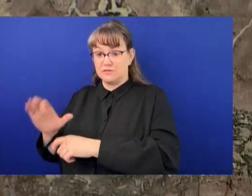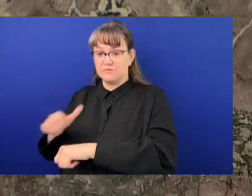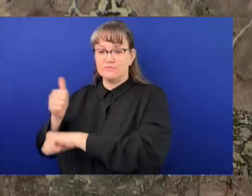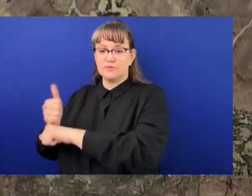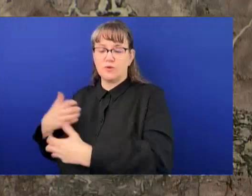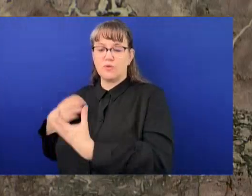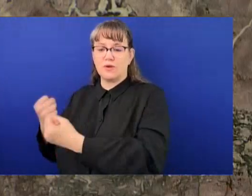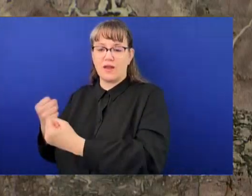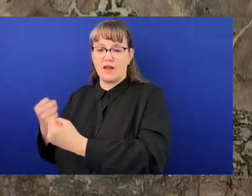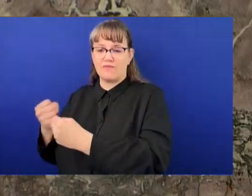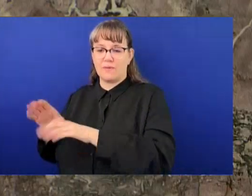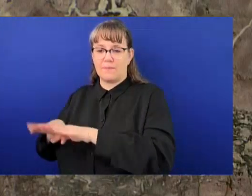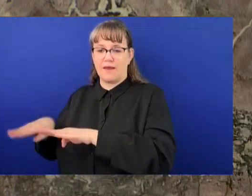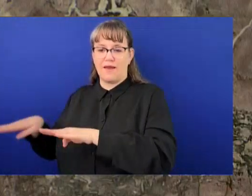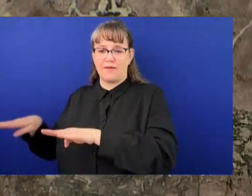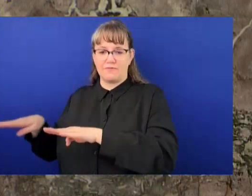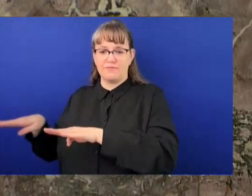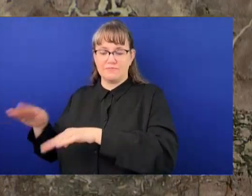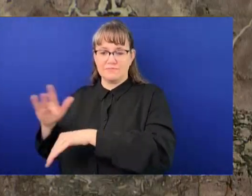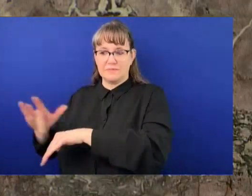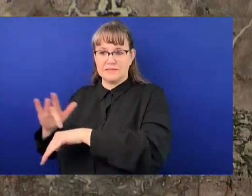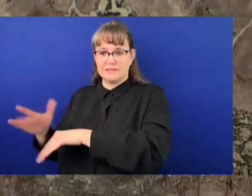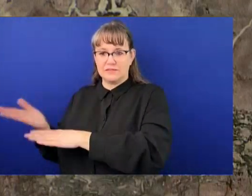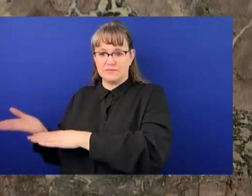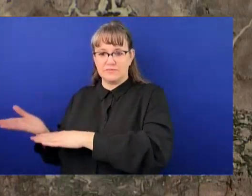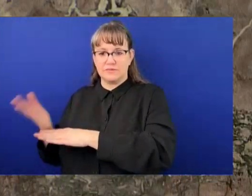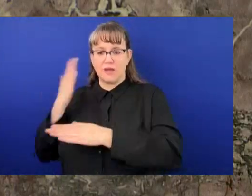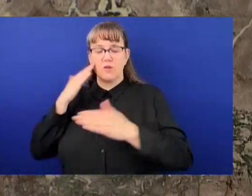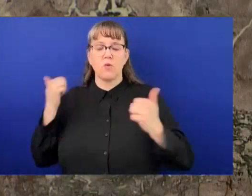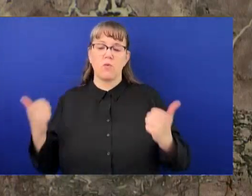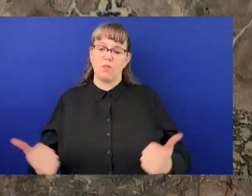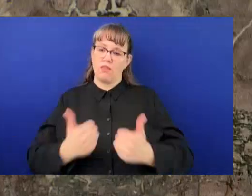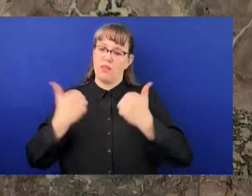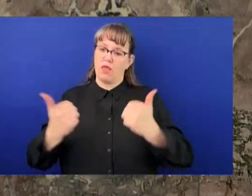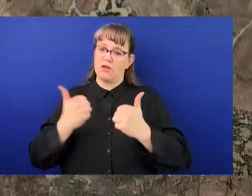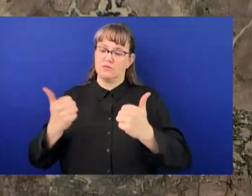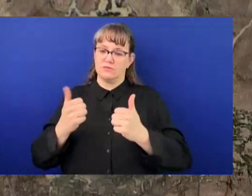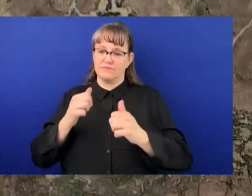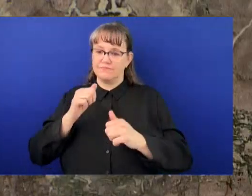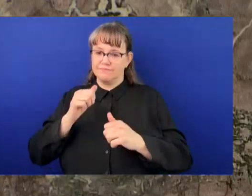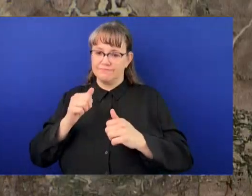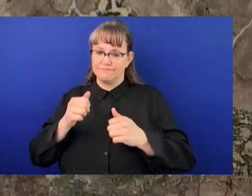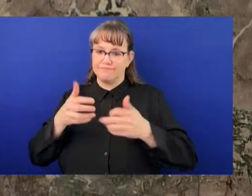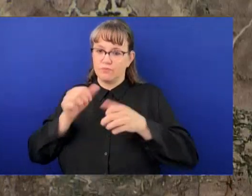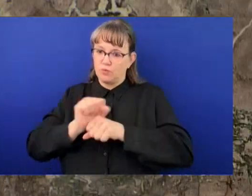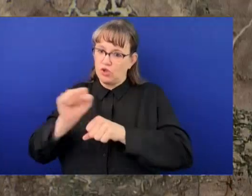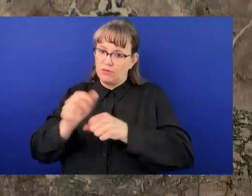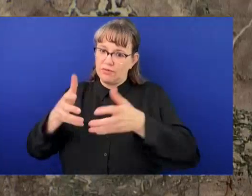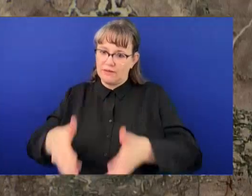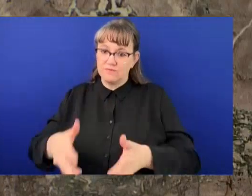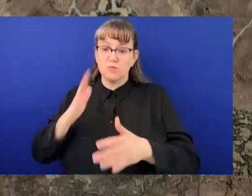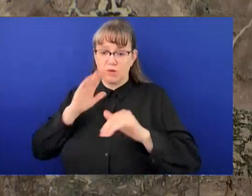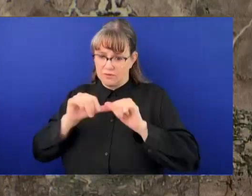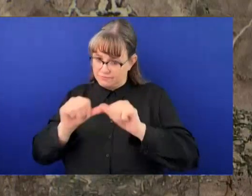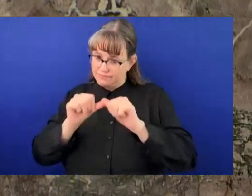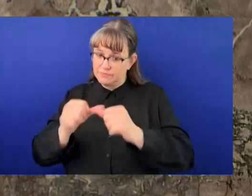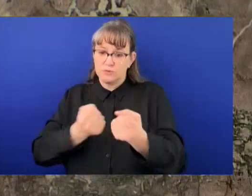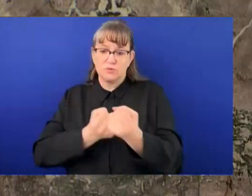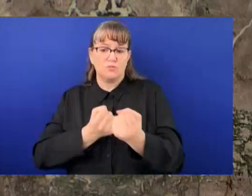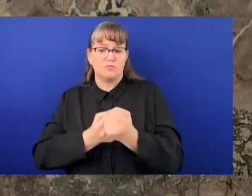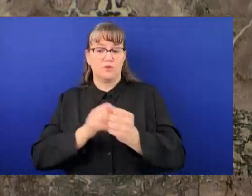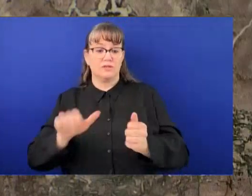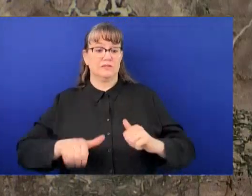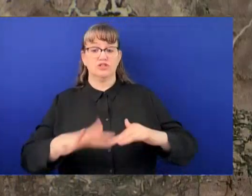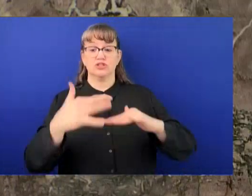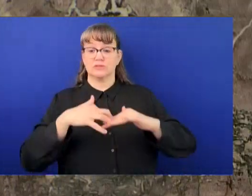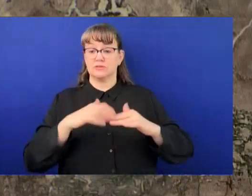more work to do, and we are going to continue to do this work, supporting Indigenous communities with Indigenous-led treatment centres as are now being